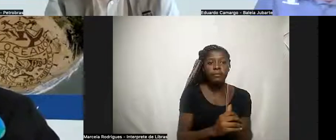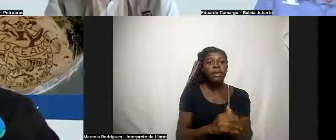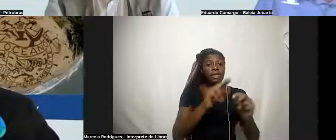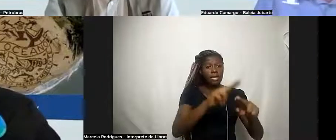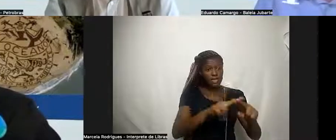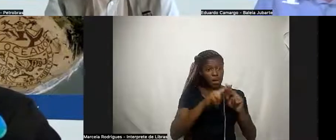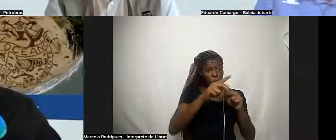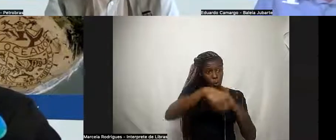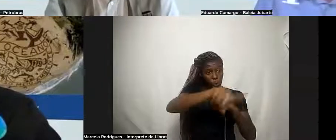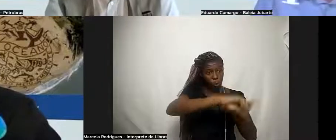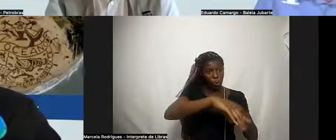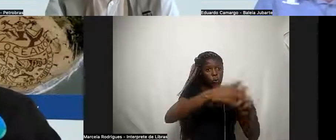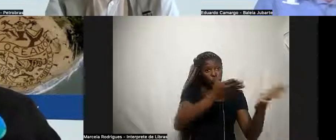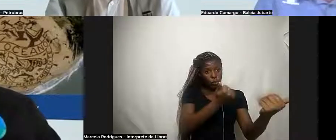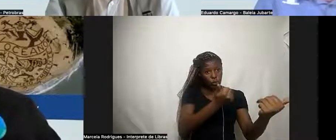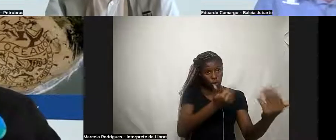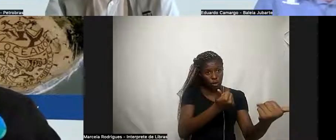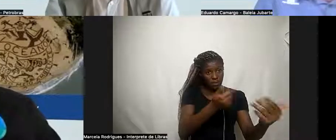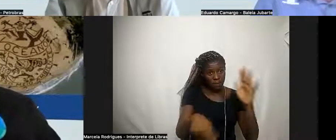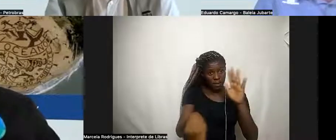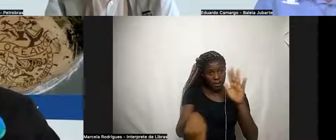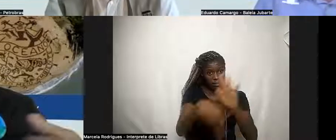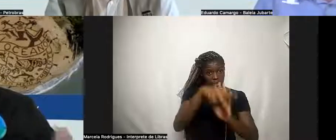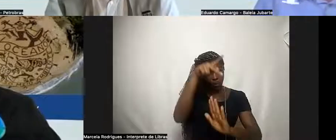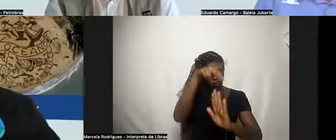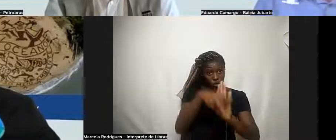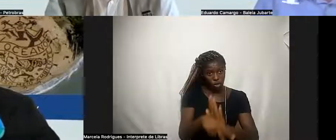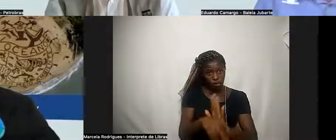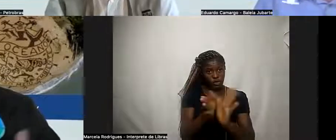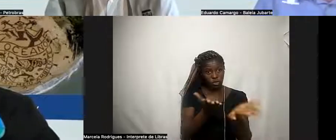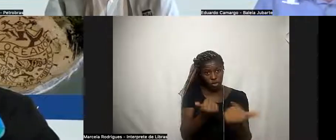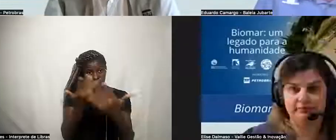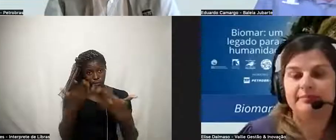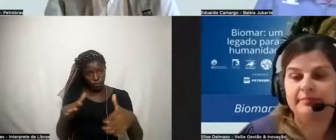projects, and the young from Jovem Mar Noronha collectives